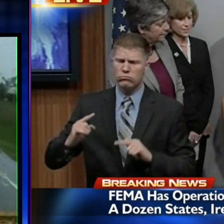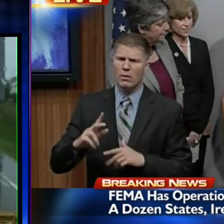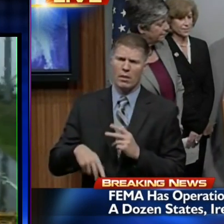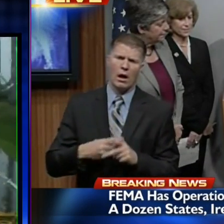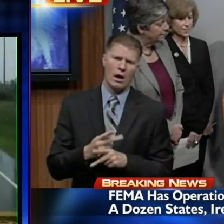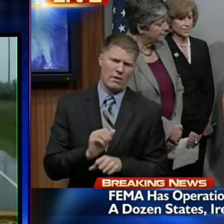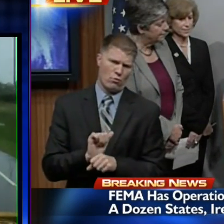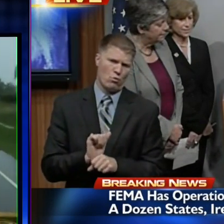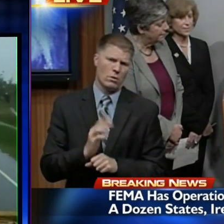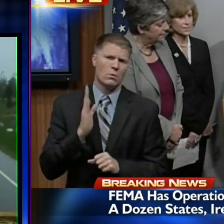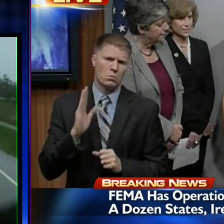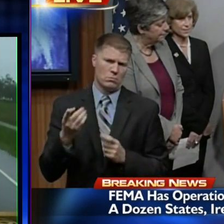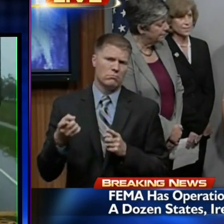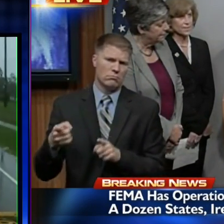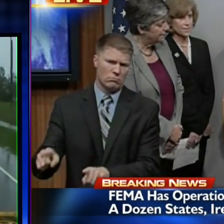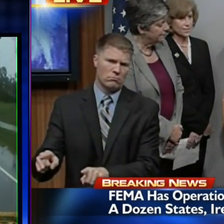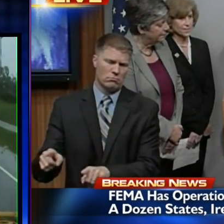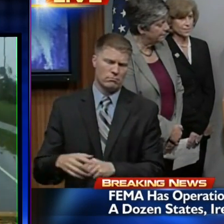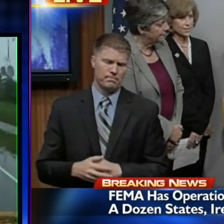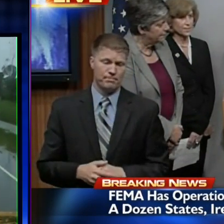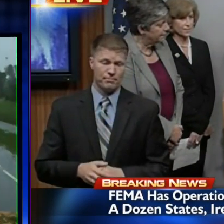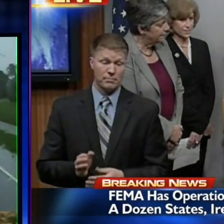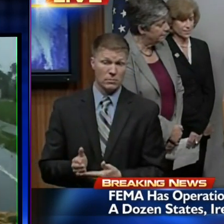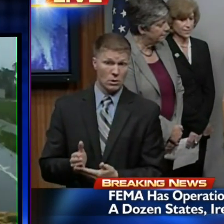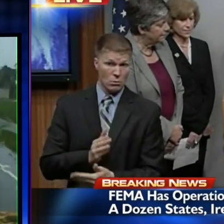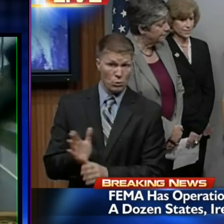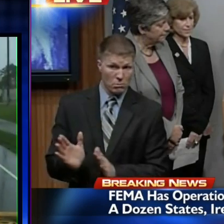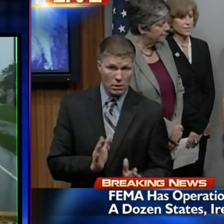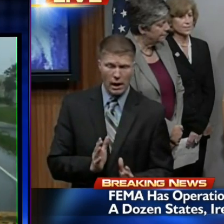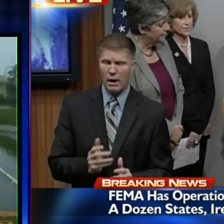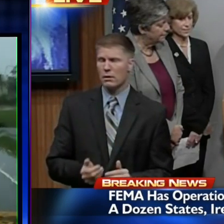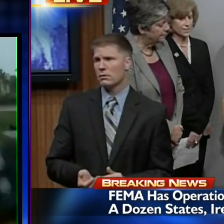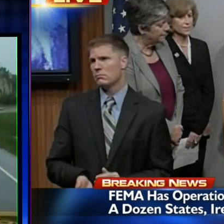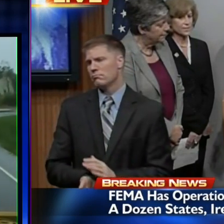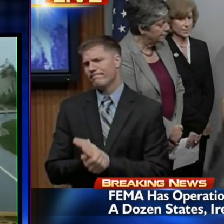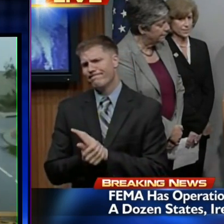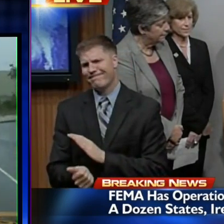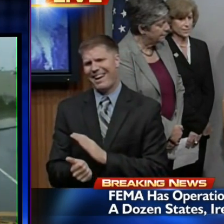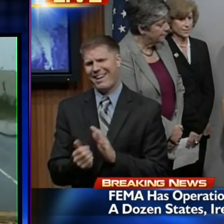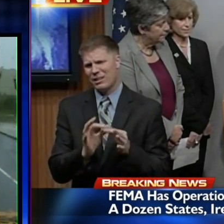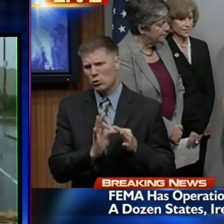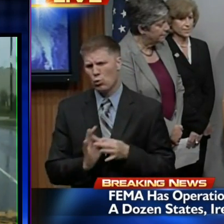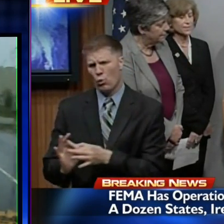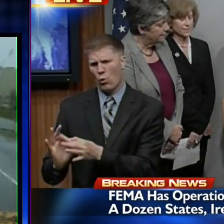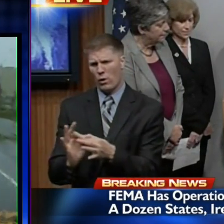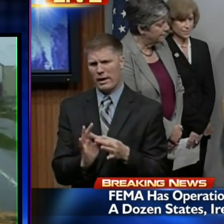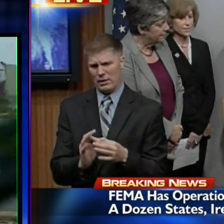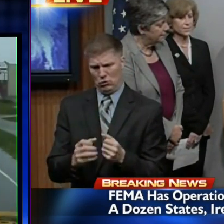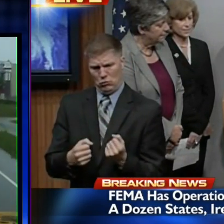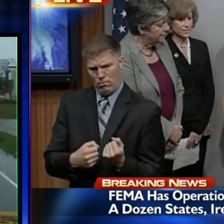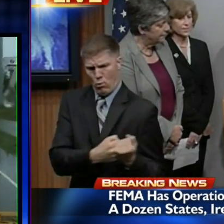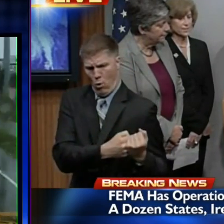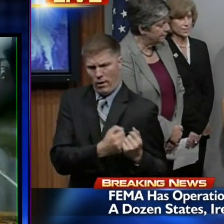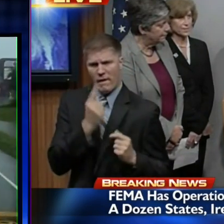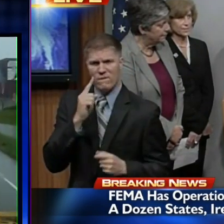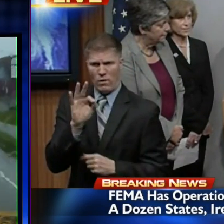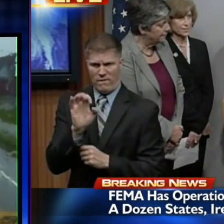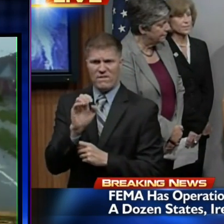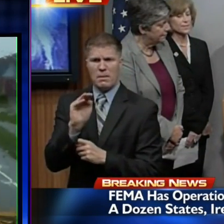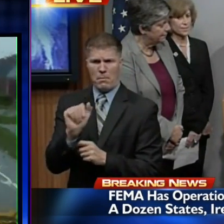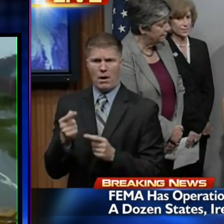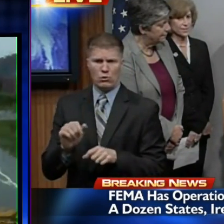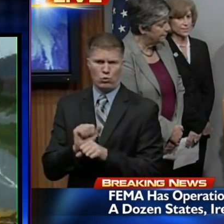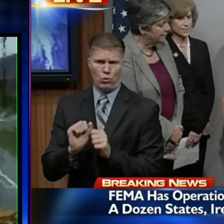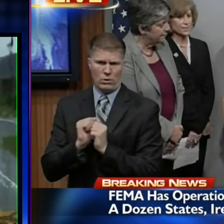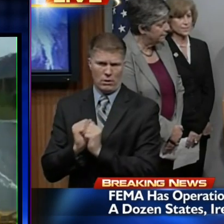of work that will take place, pre-planned, highly coordinated as a support infrastructure for FEMA as we work together.